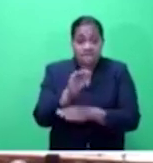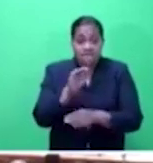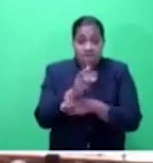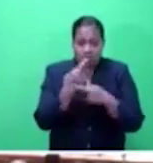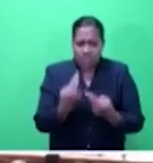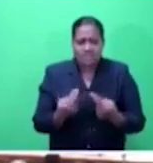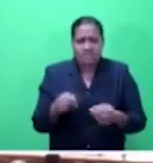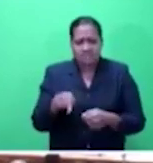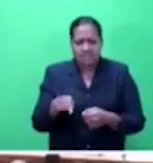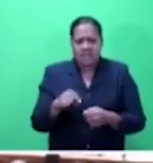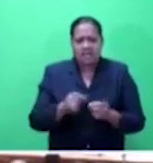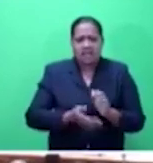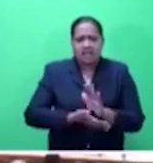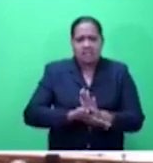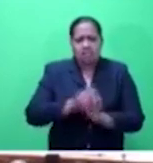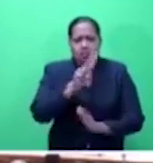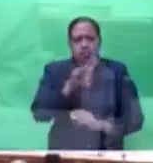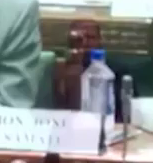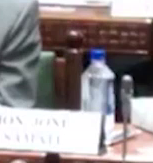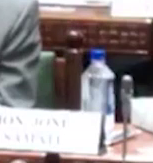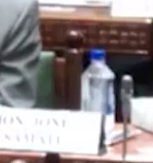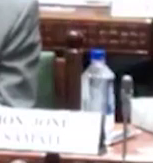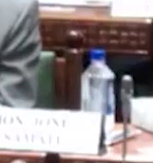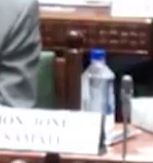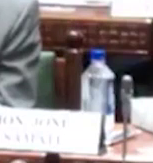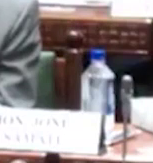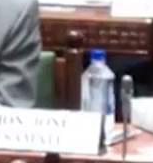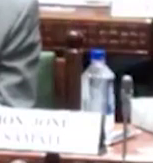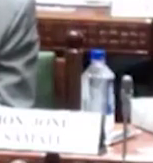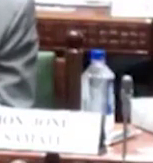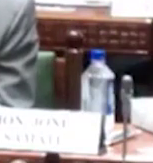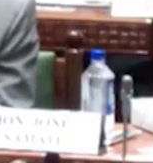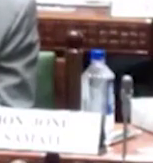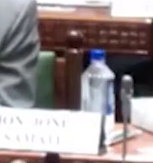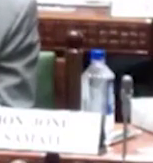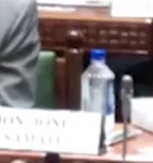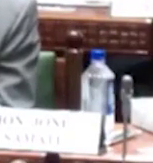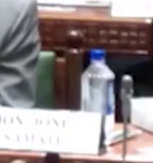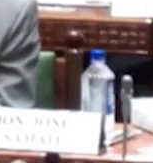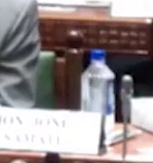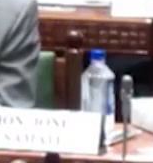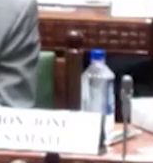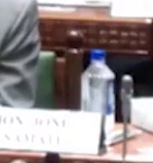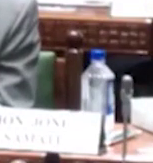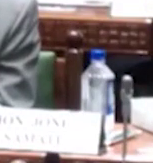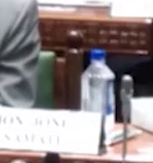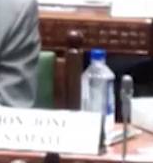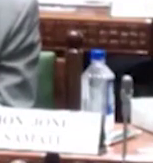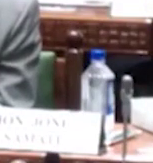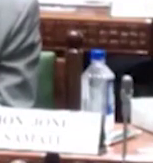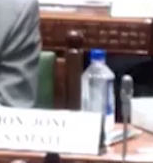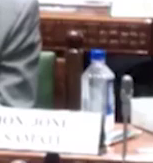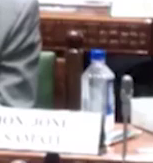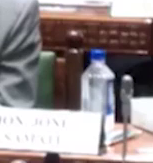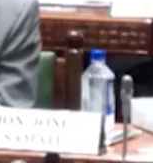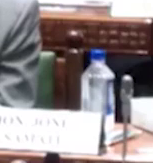healthy $2.2 billion, equal to 5.7 months of retained imports. We'll also be rolling out a sweeping